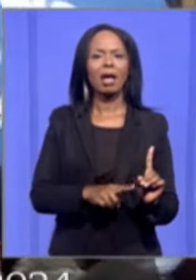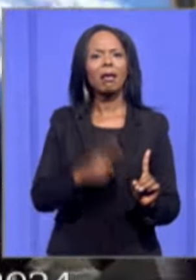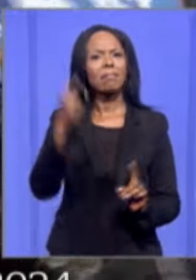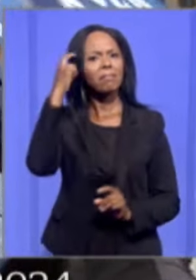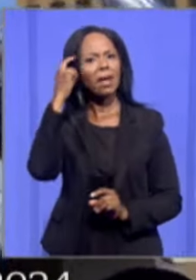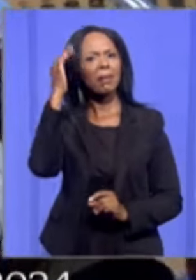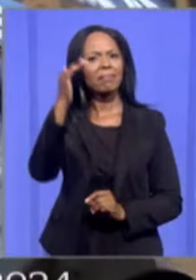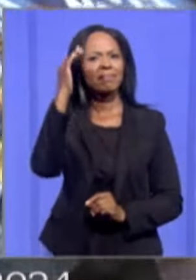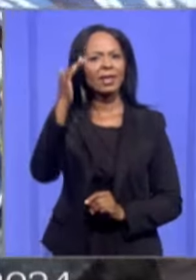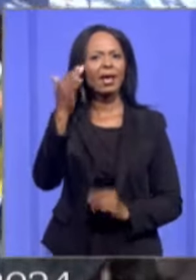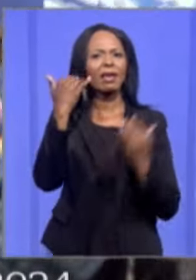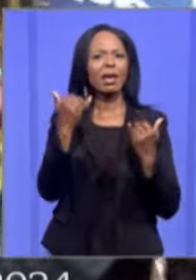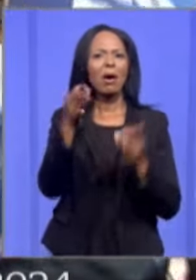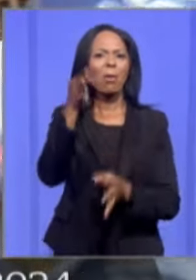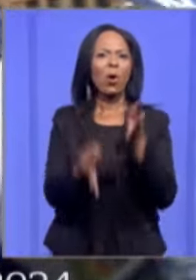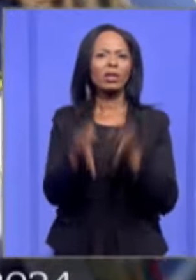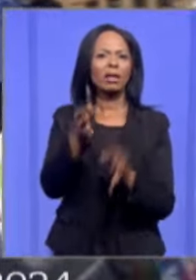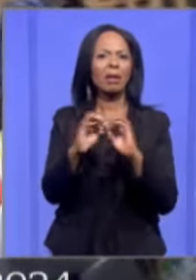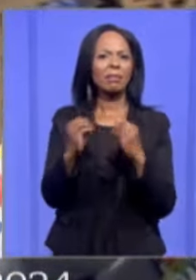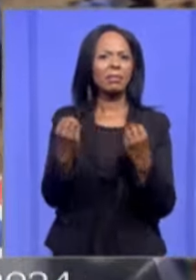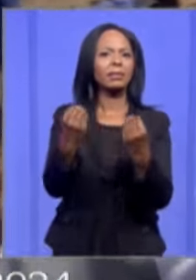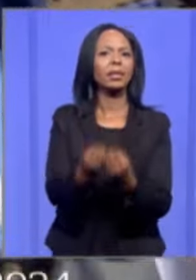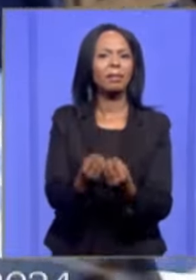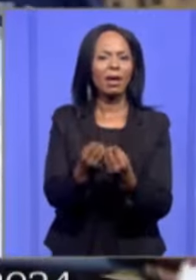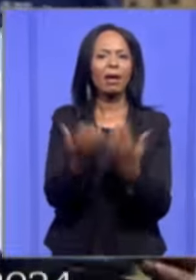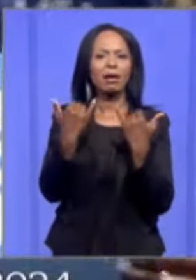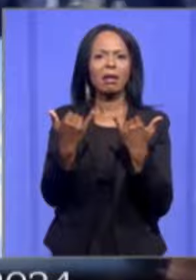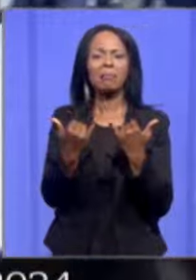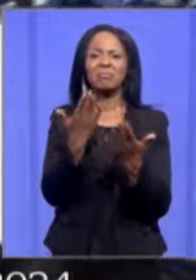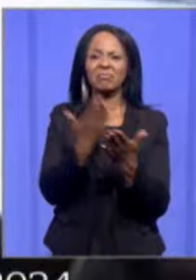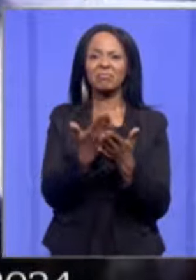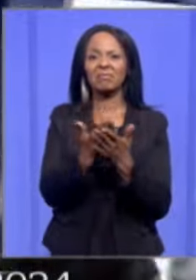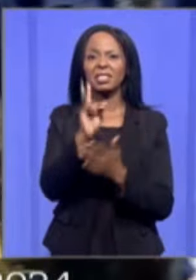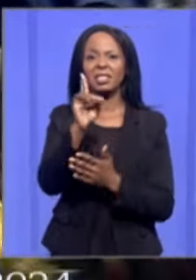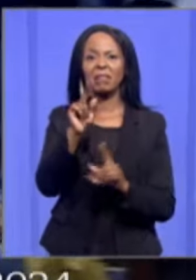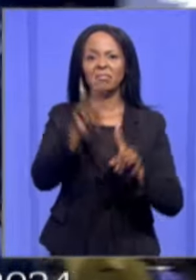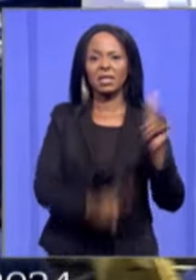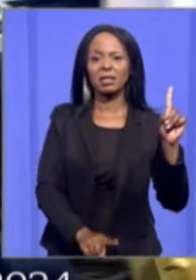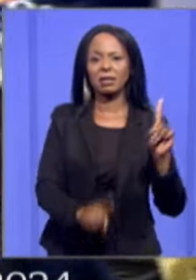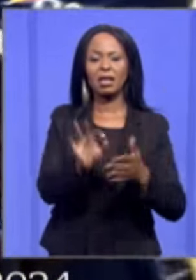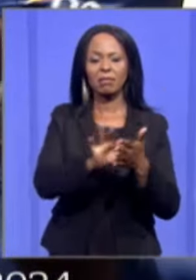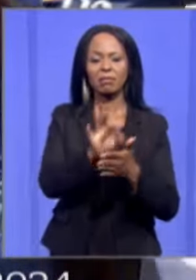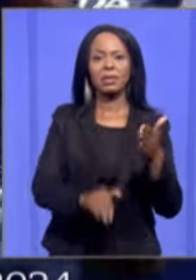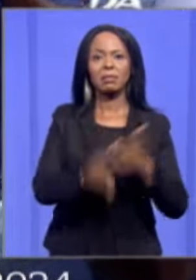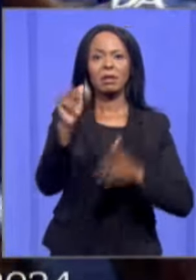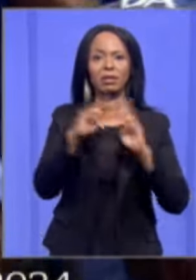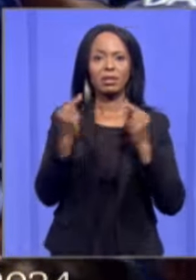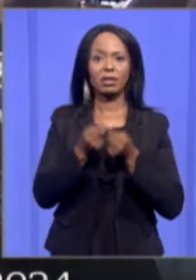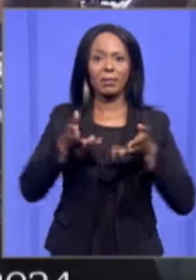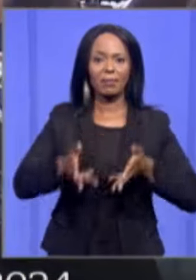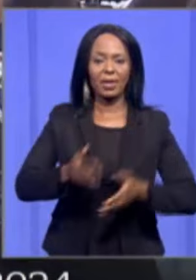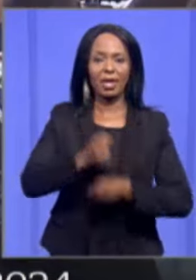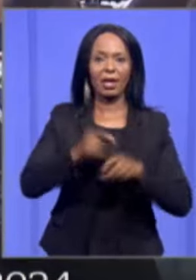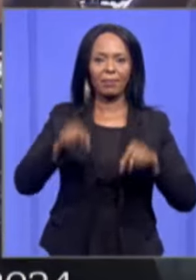la gagwe la pele la sepolotiki le tla iteiwa mo ditlhophong tsa kakaretso tsa monongwaga. Mo ditlhophong tsa